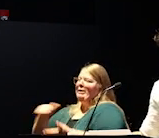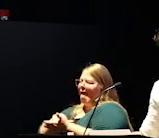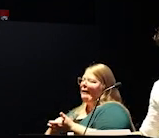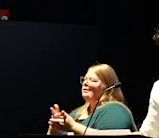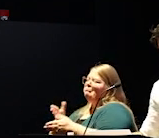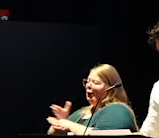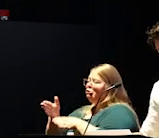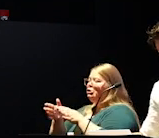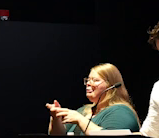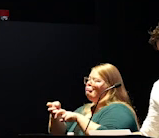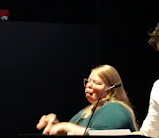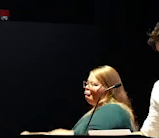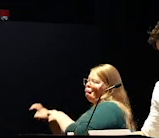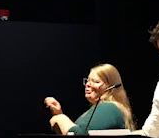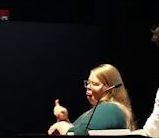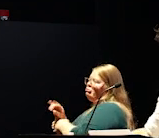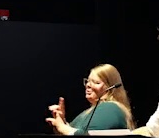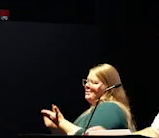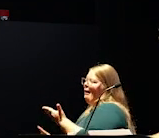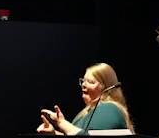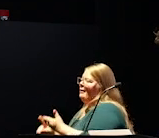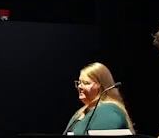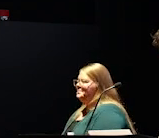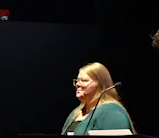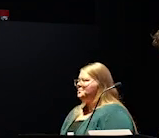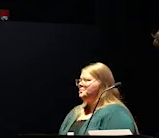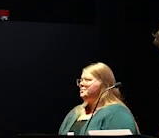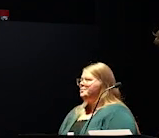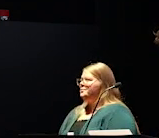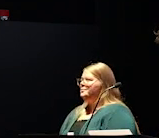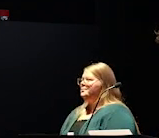graphic design, and then became an industrial designer pretty quick.